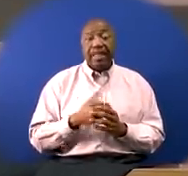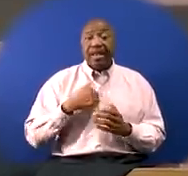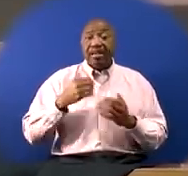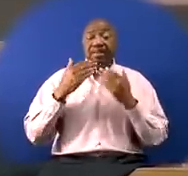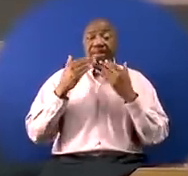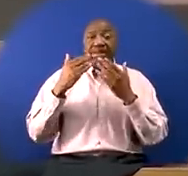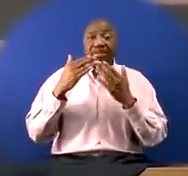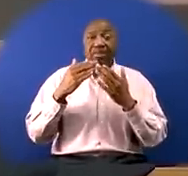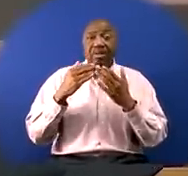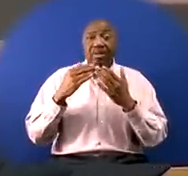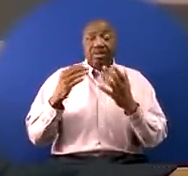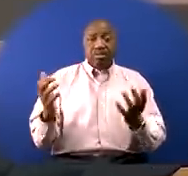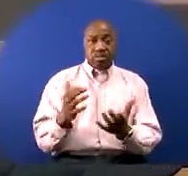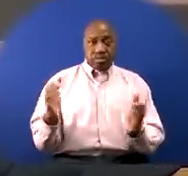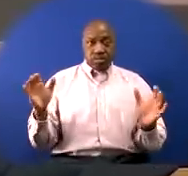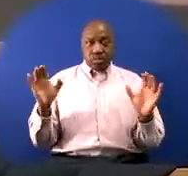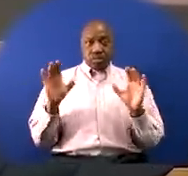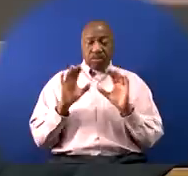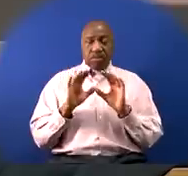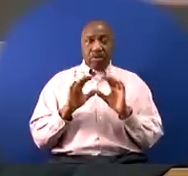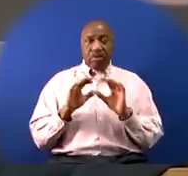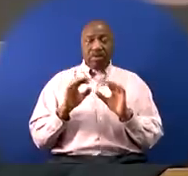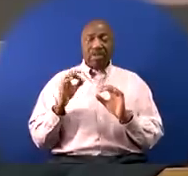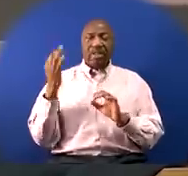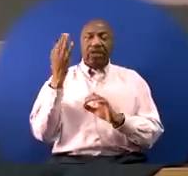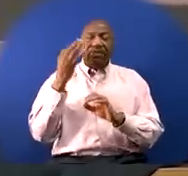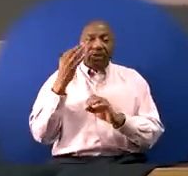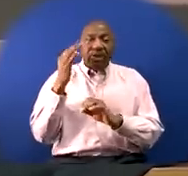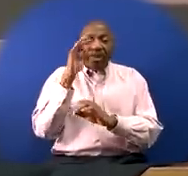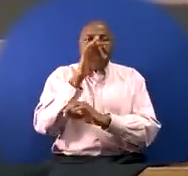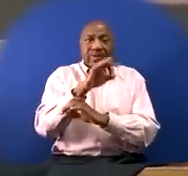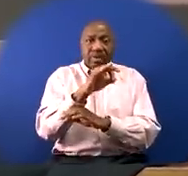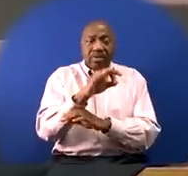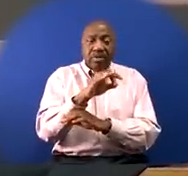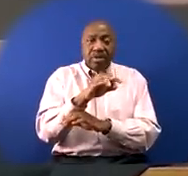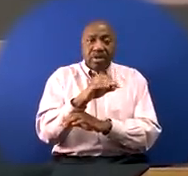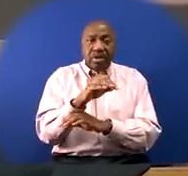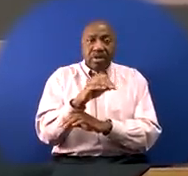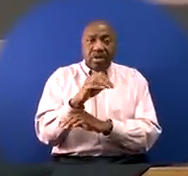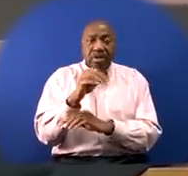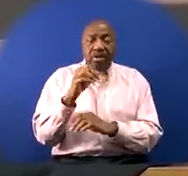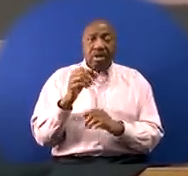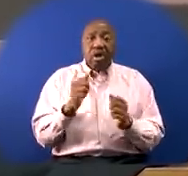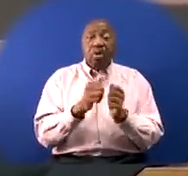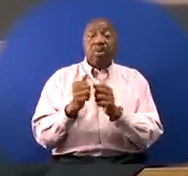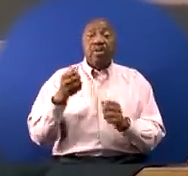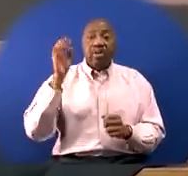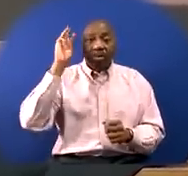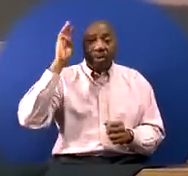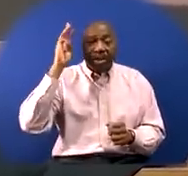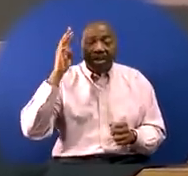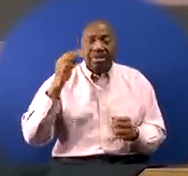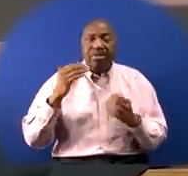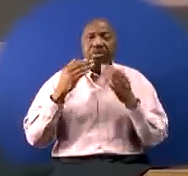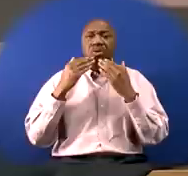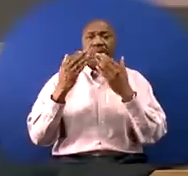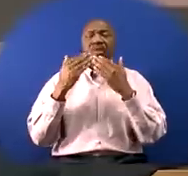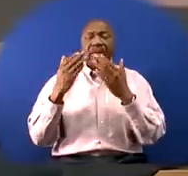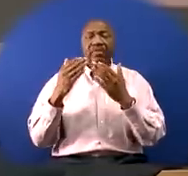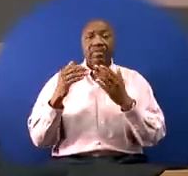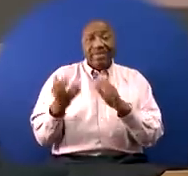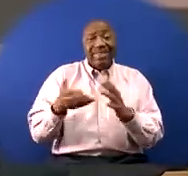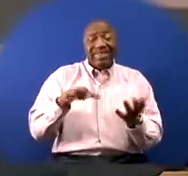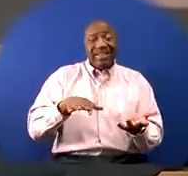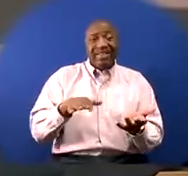to be surrounded on this Friday afternoon with some witnesses who are grateful that the death of the